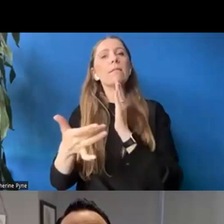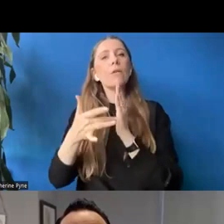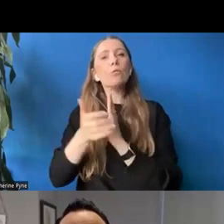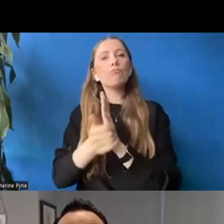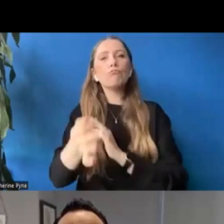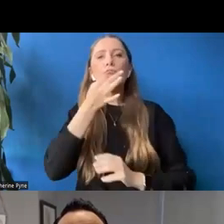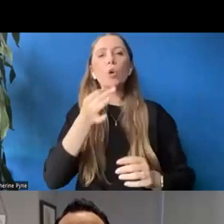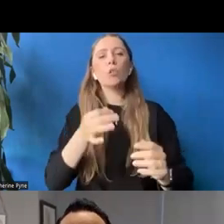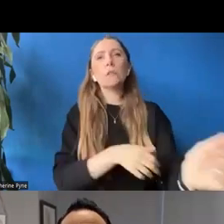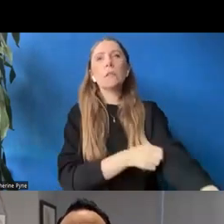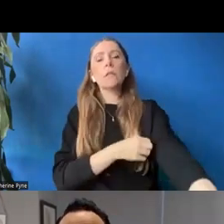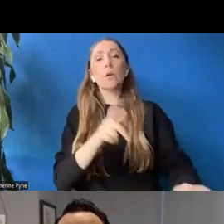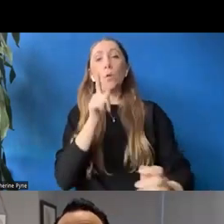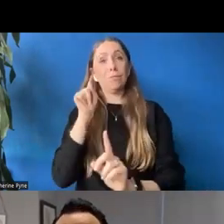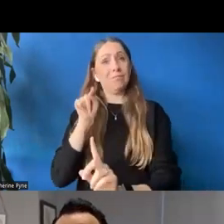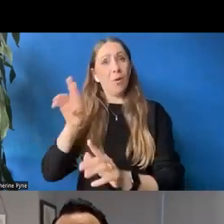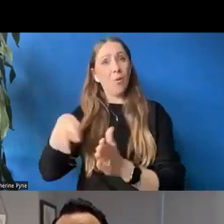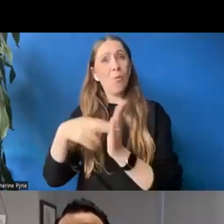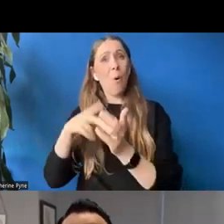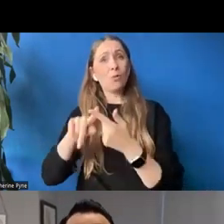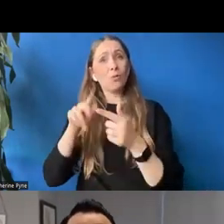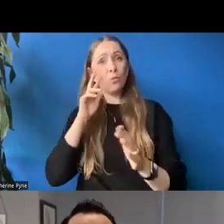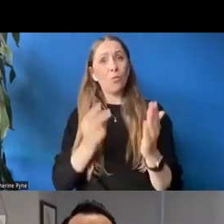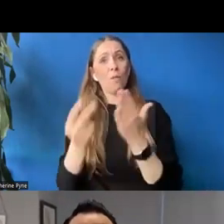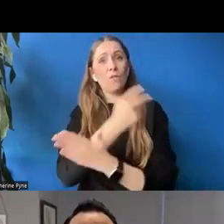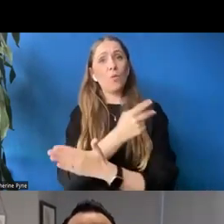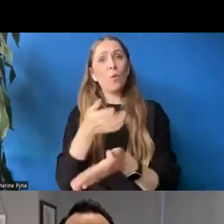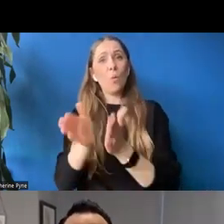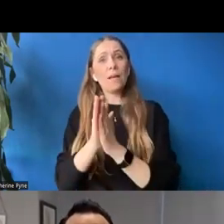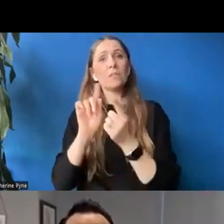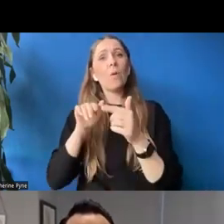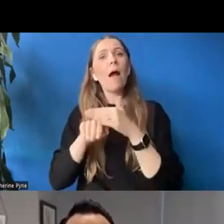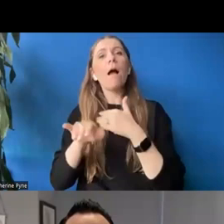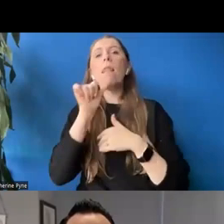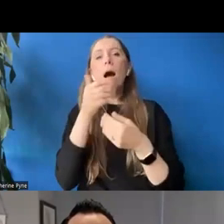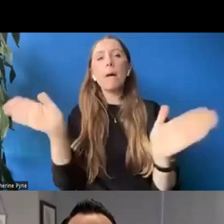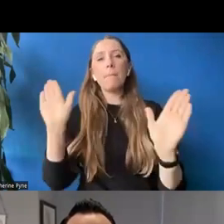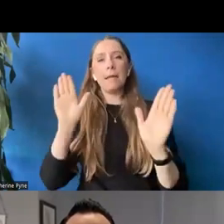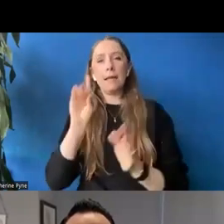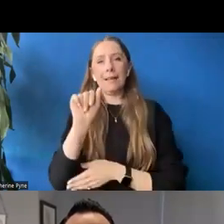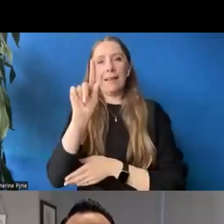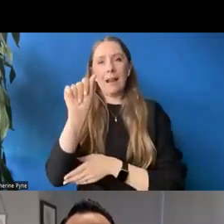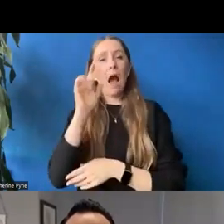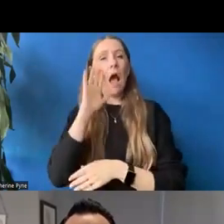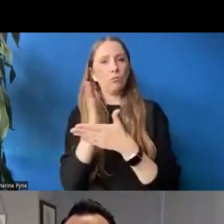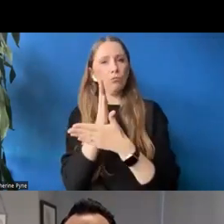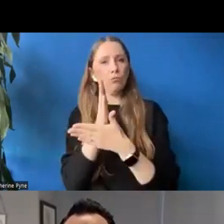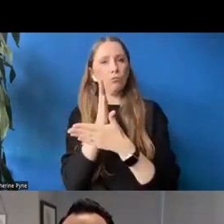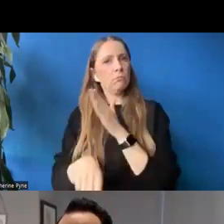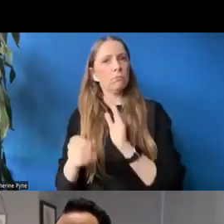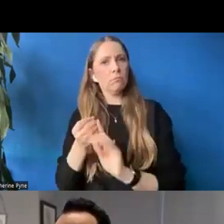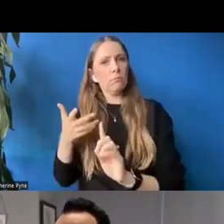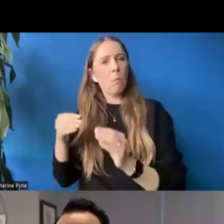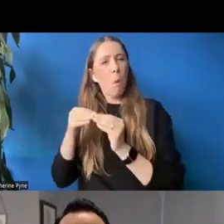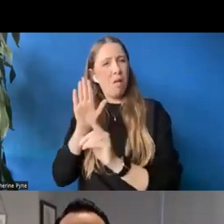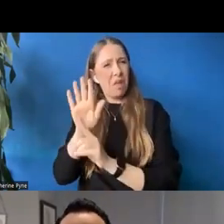experts, and whose role is to review requests for access to non-public data. And I'll share a little bit more about their